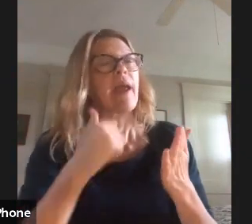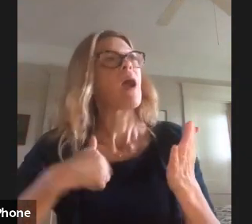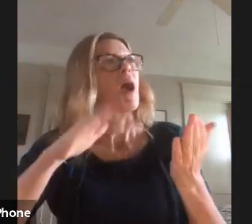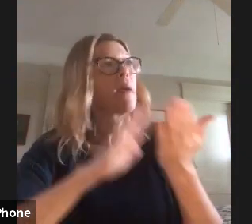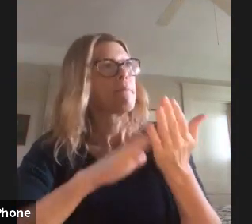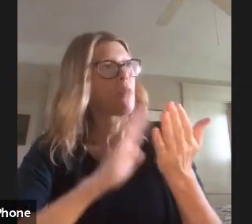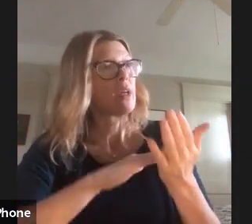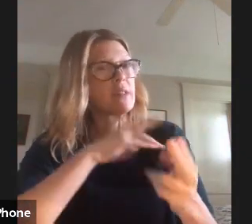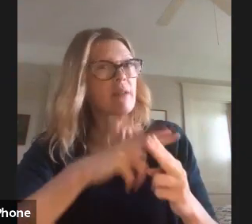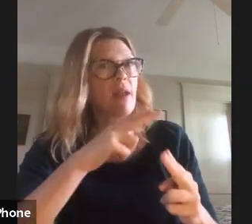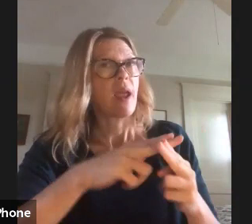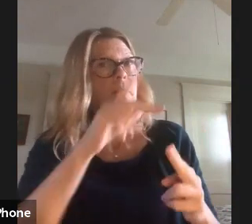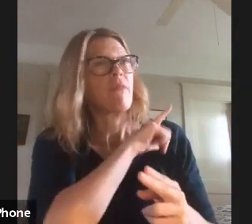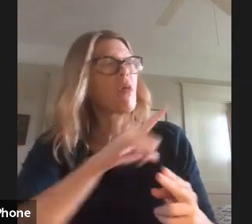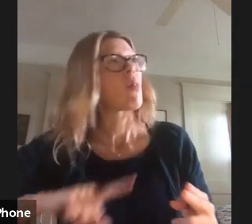Most High.